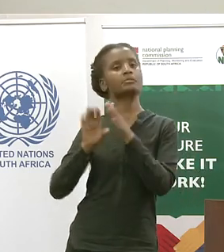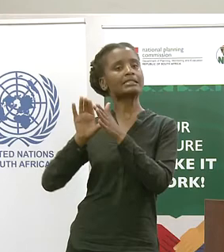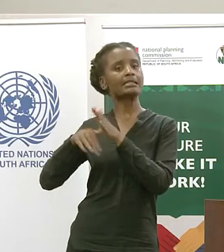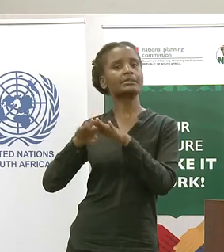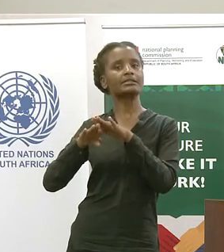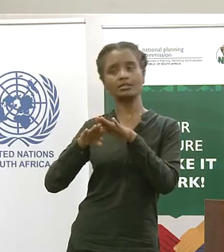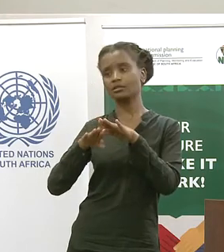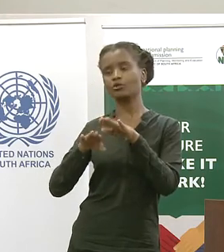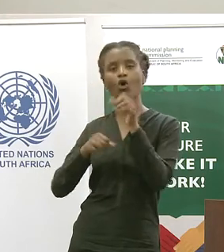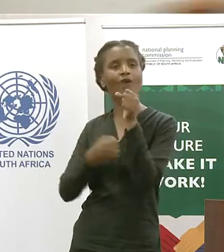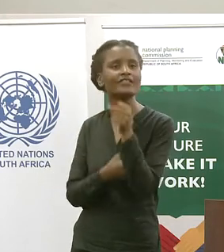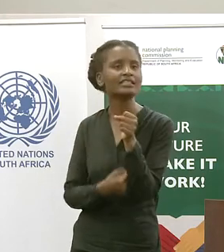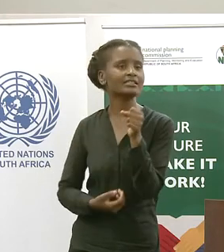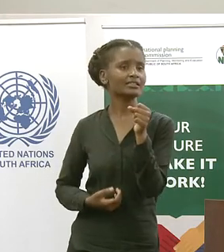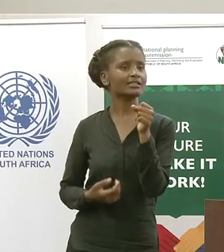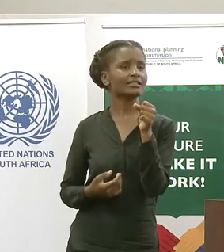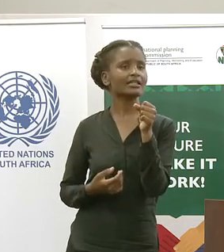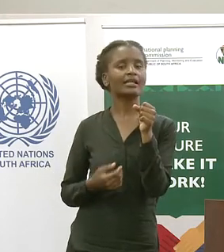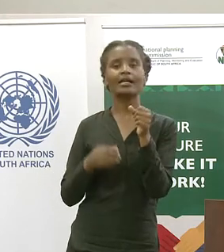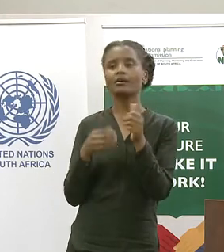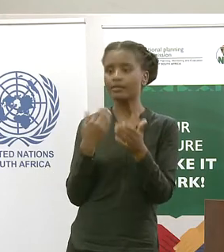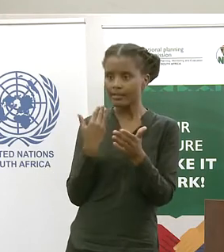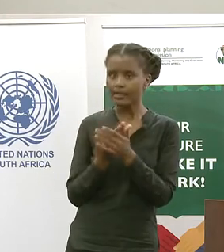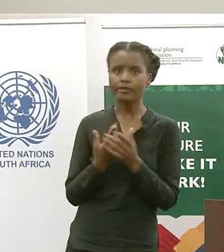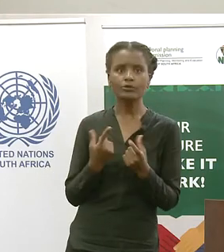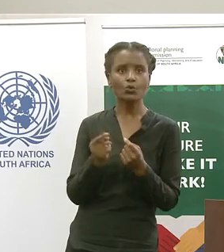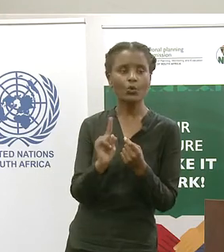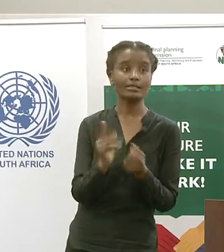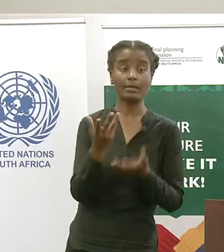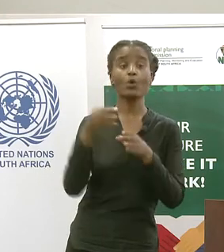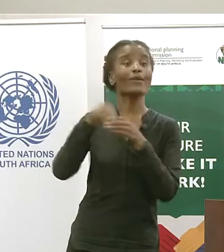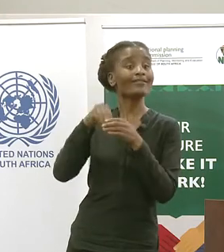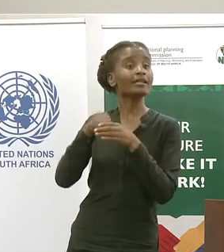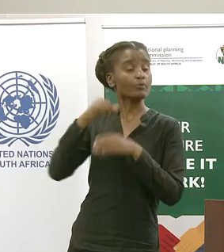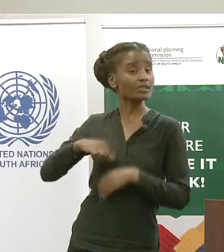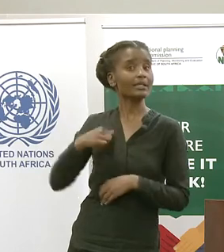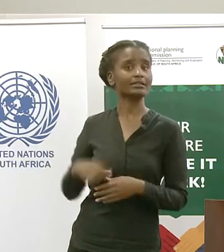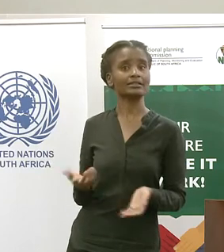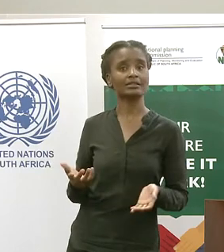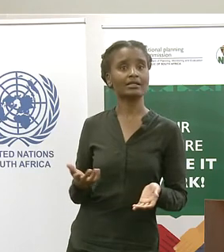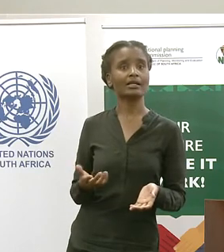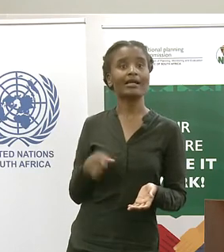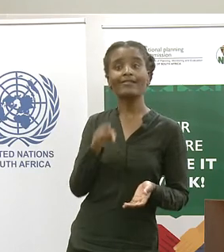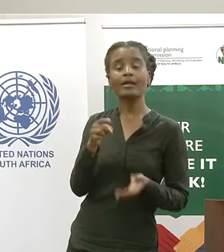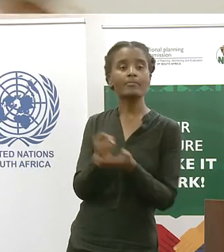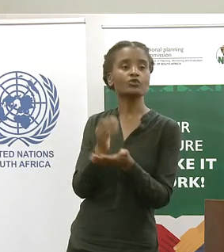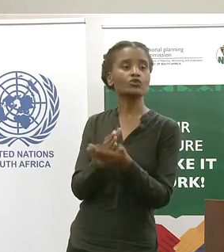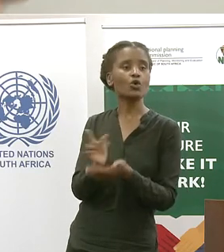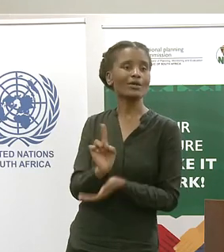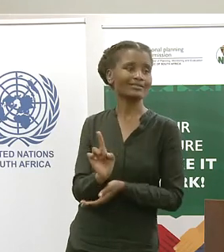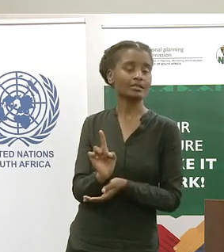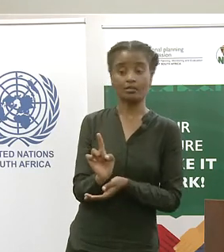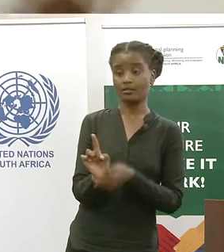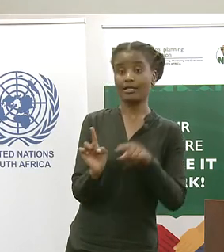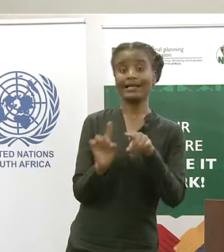issue of inclusiveness within the municipalities? By this disability desk will make sure that every